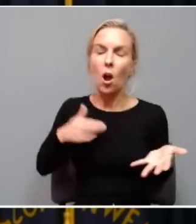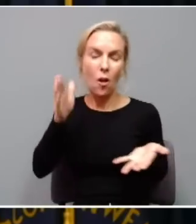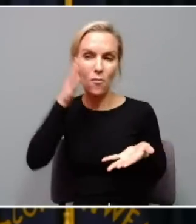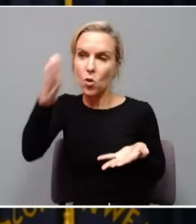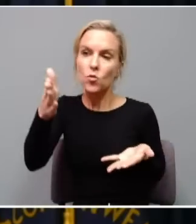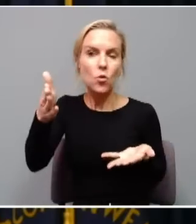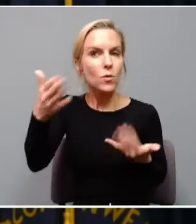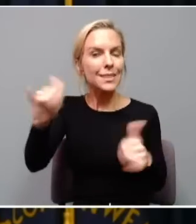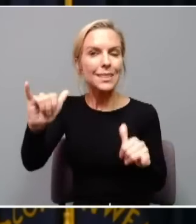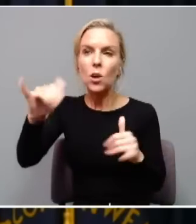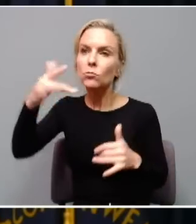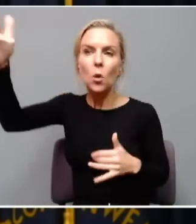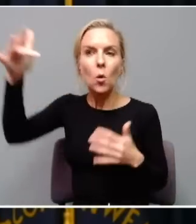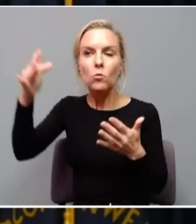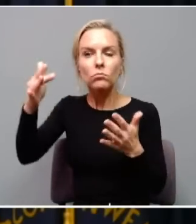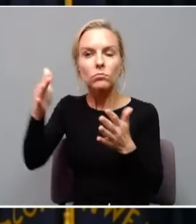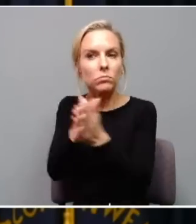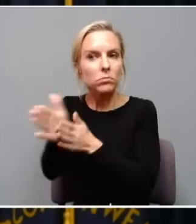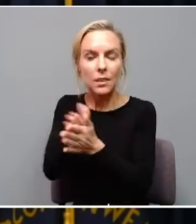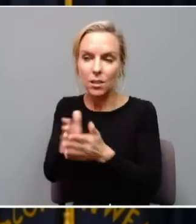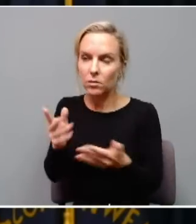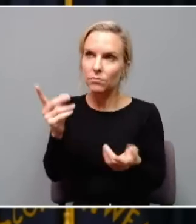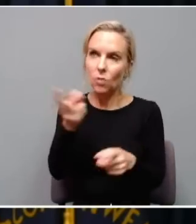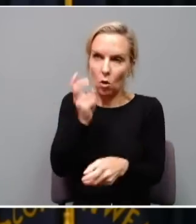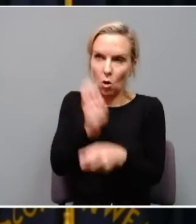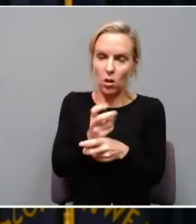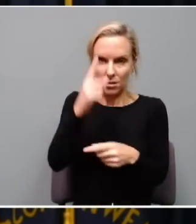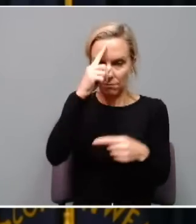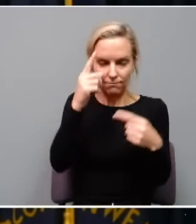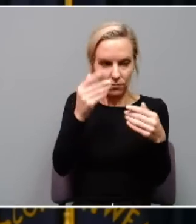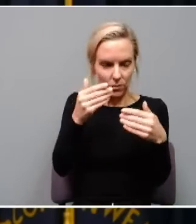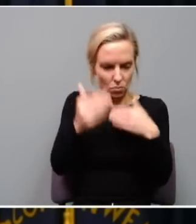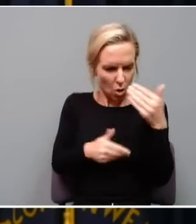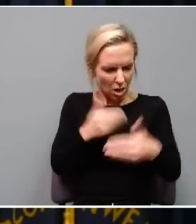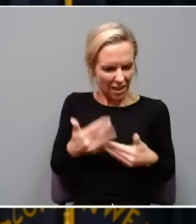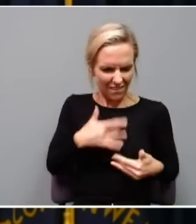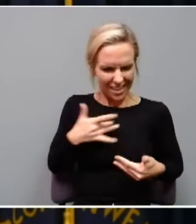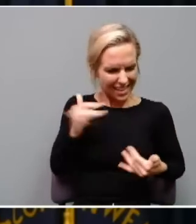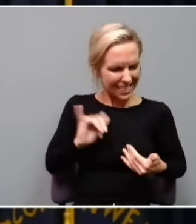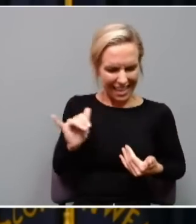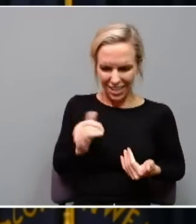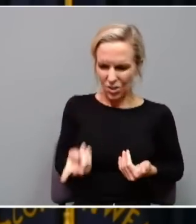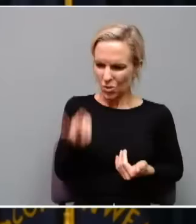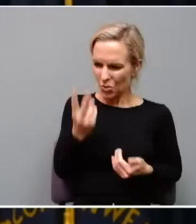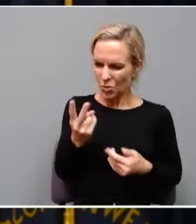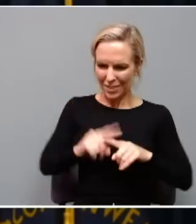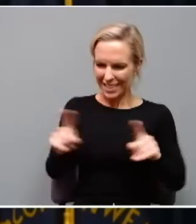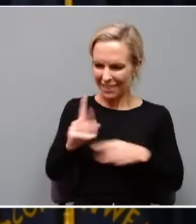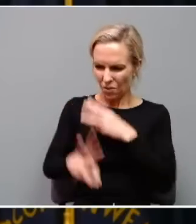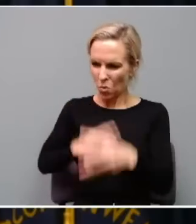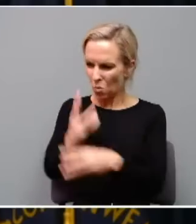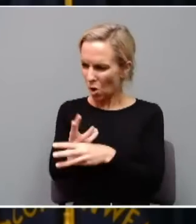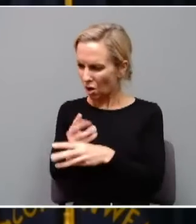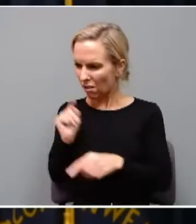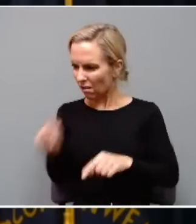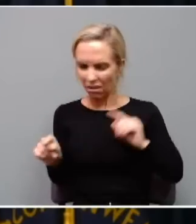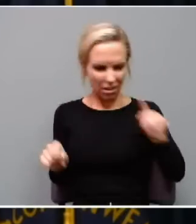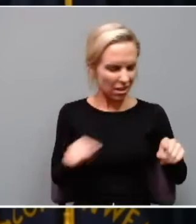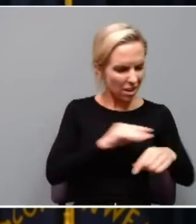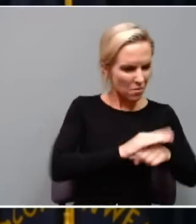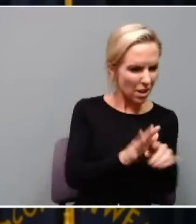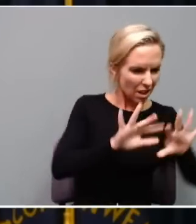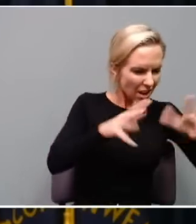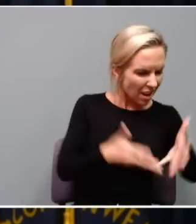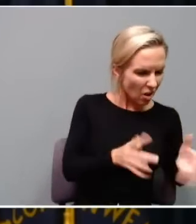hard to process. It's hard for me too. It feels in many days like you're living in two different worlds, but it ought to give us